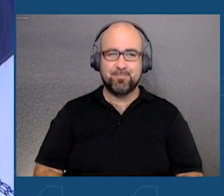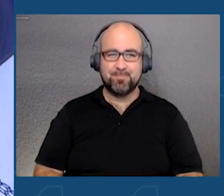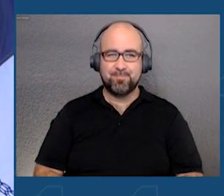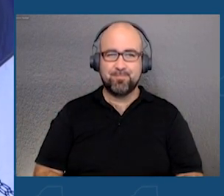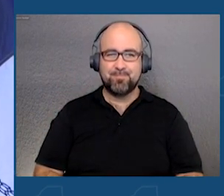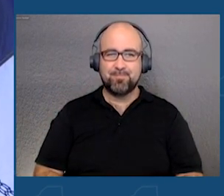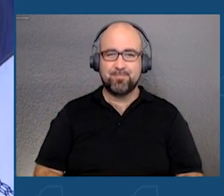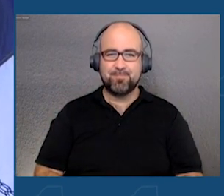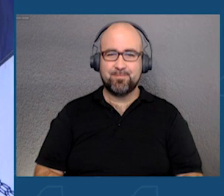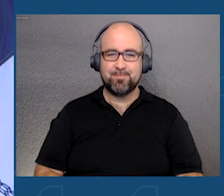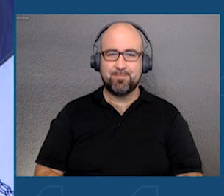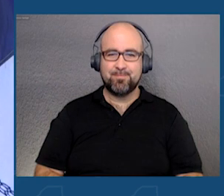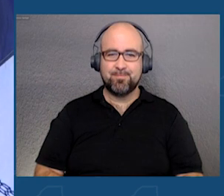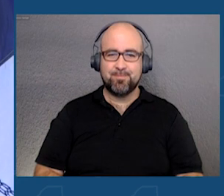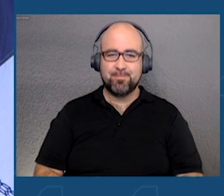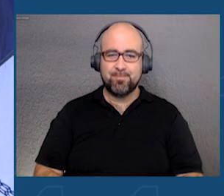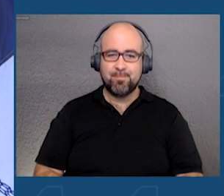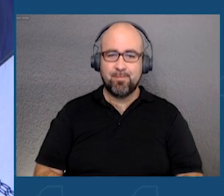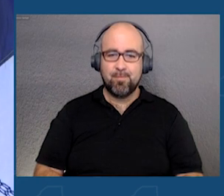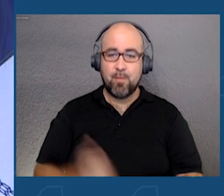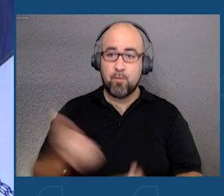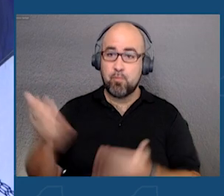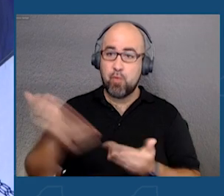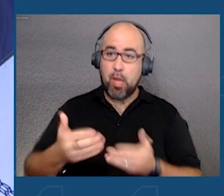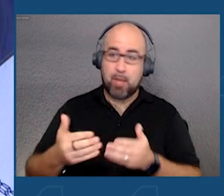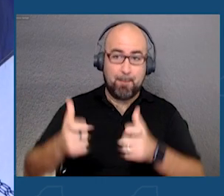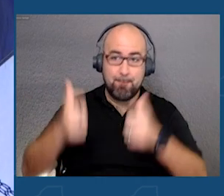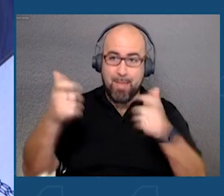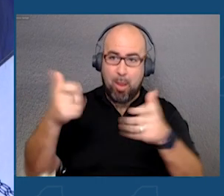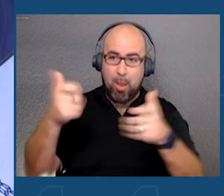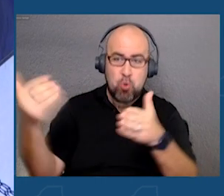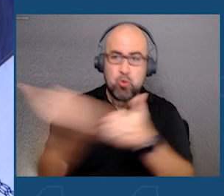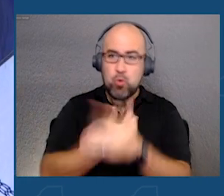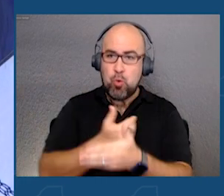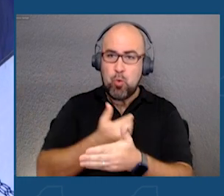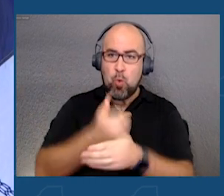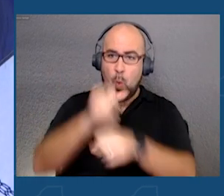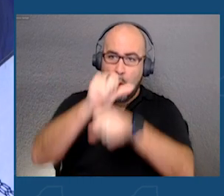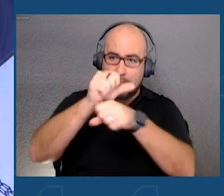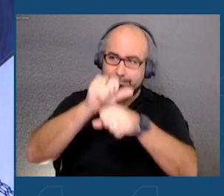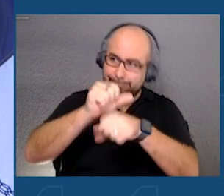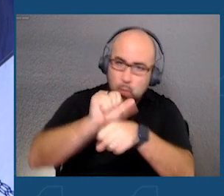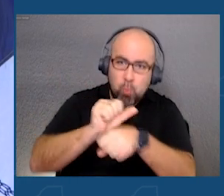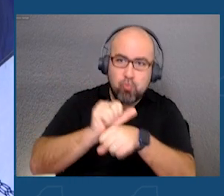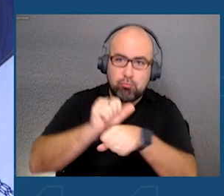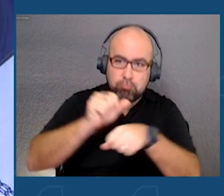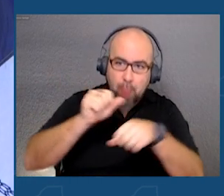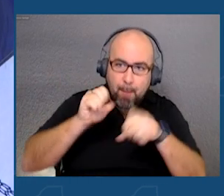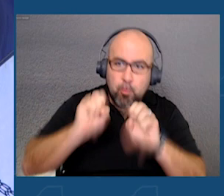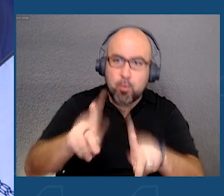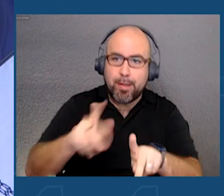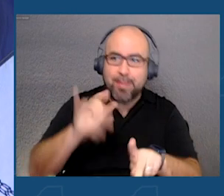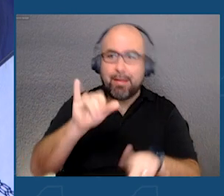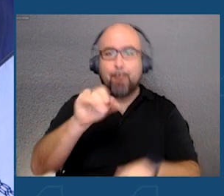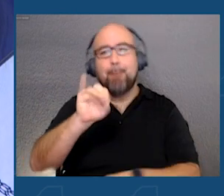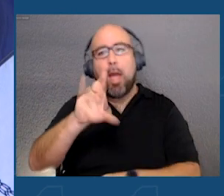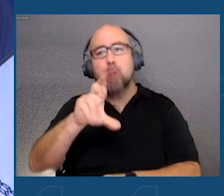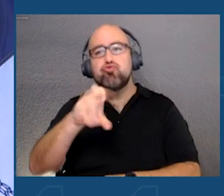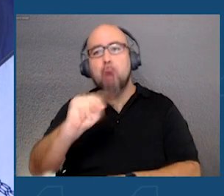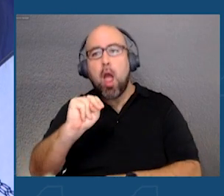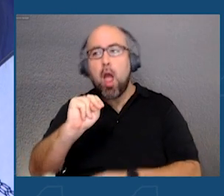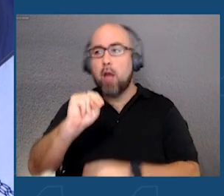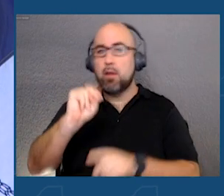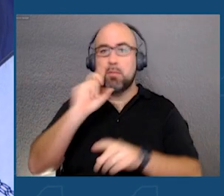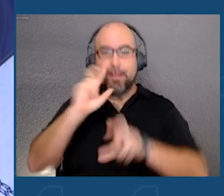From bringing major new employers like Micron to New York, investing in one of the biggest renewable energy projects in our state's history,